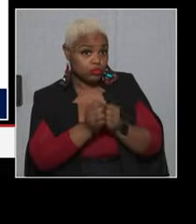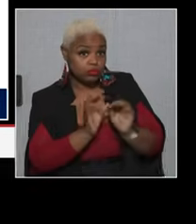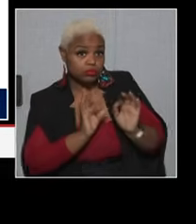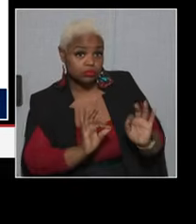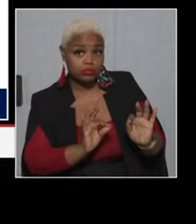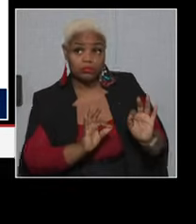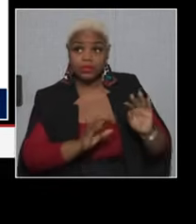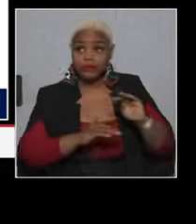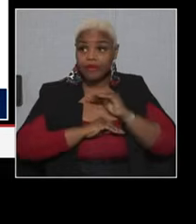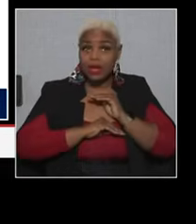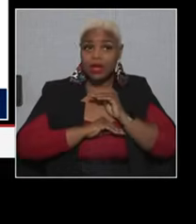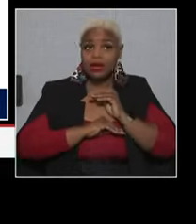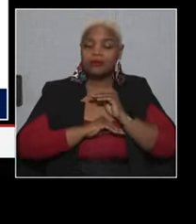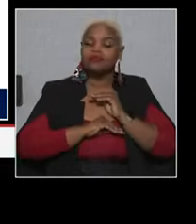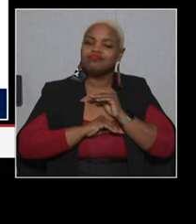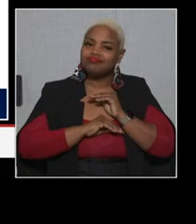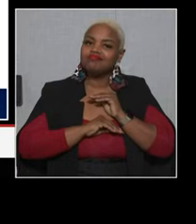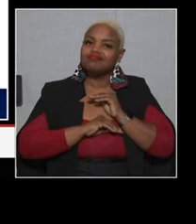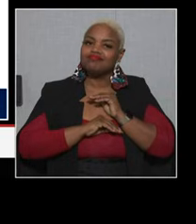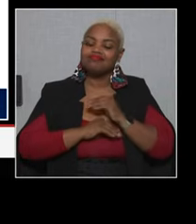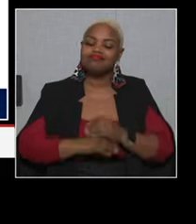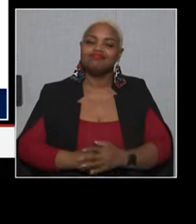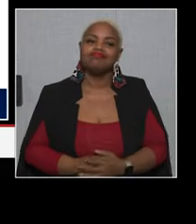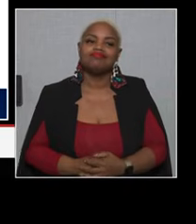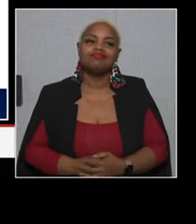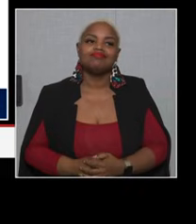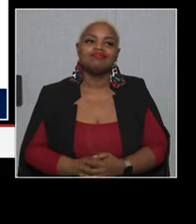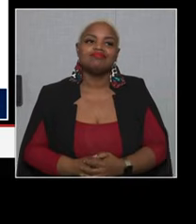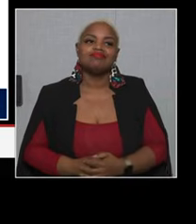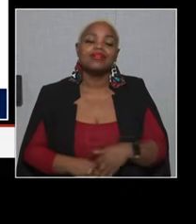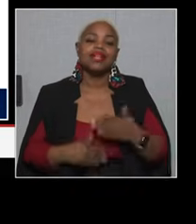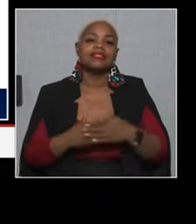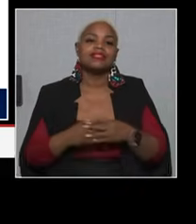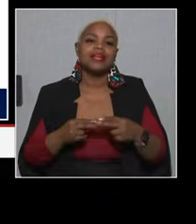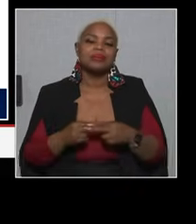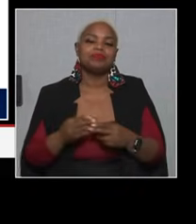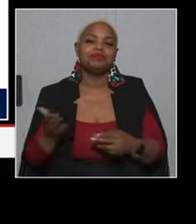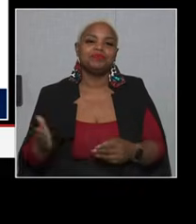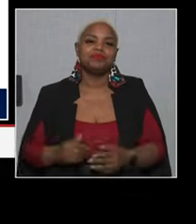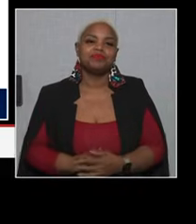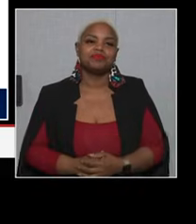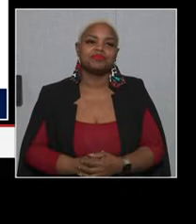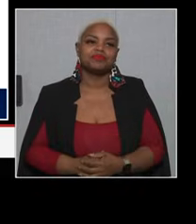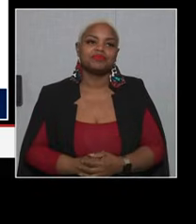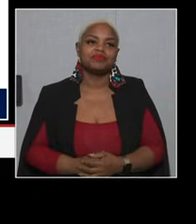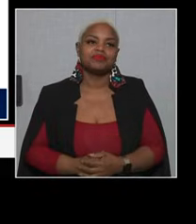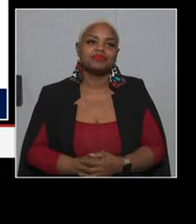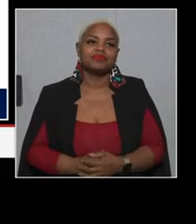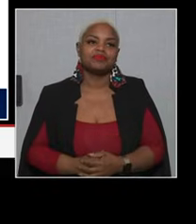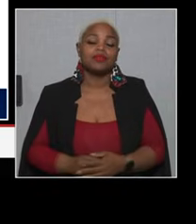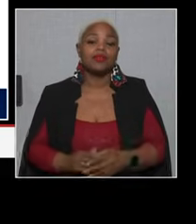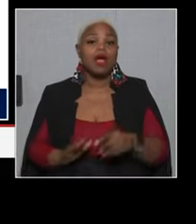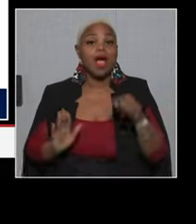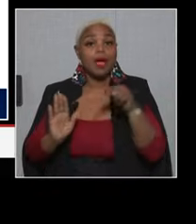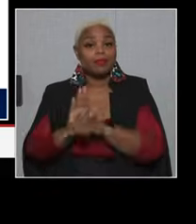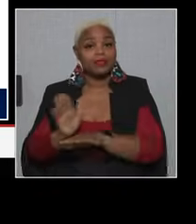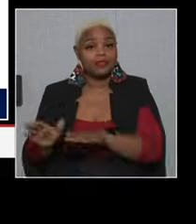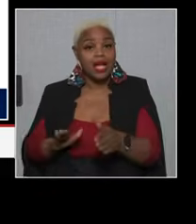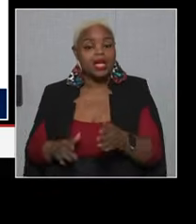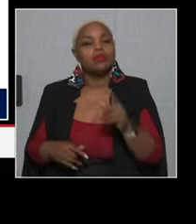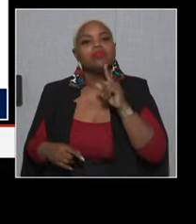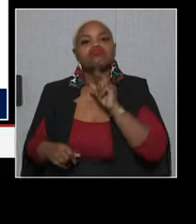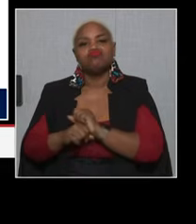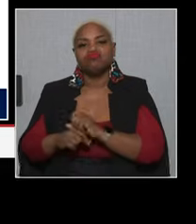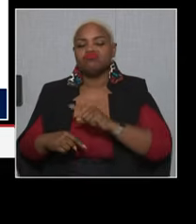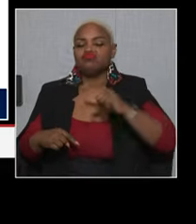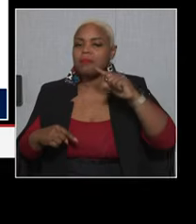time. Next slide. As we look at our homicide reduction, we are making great strides in reducing